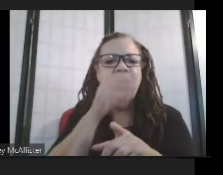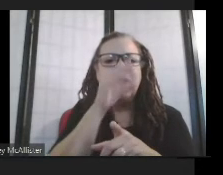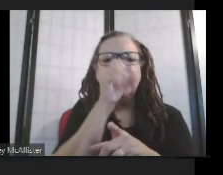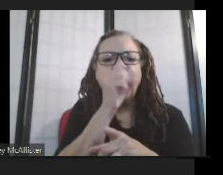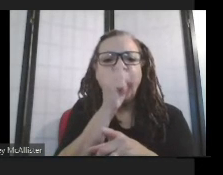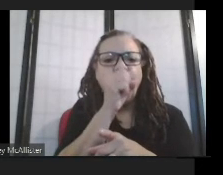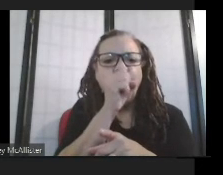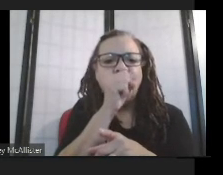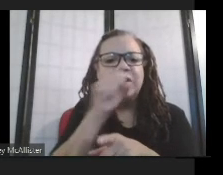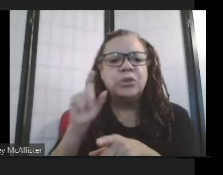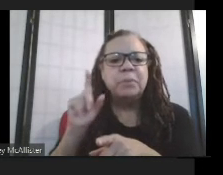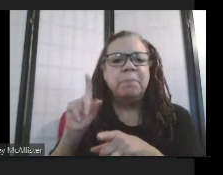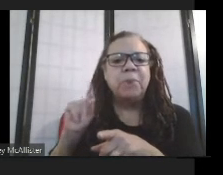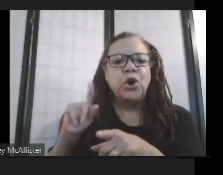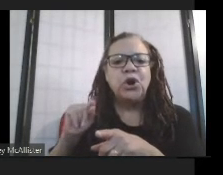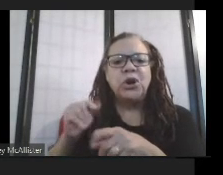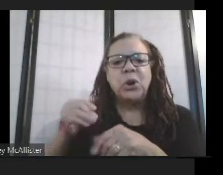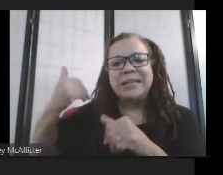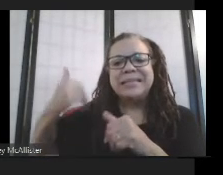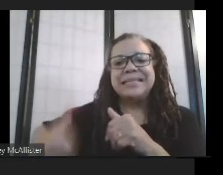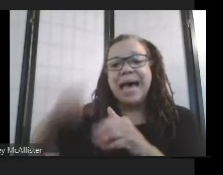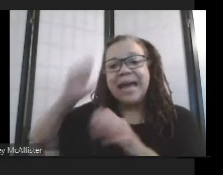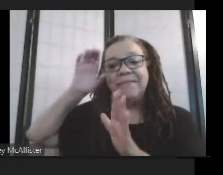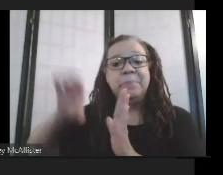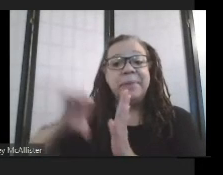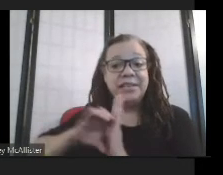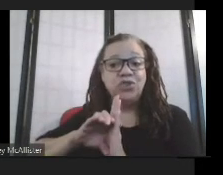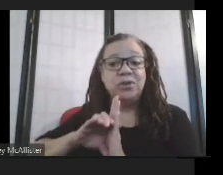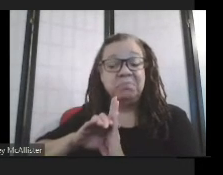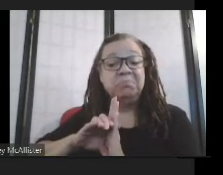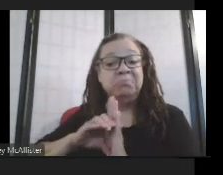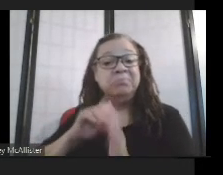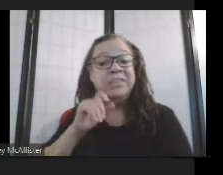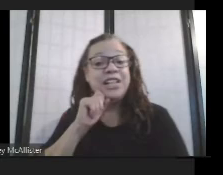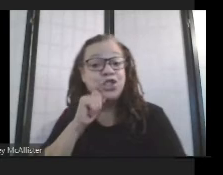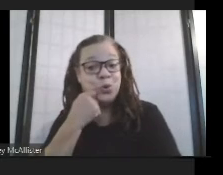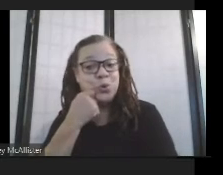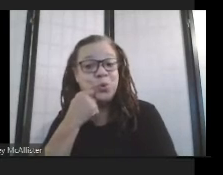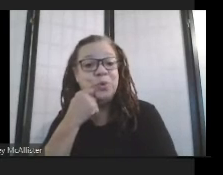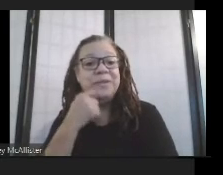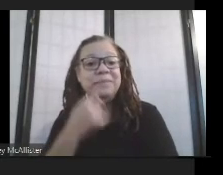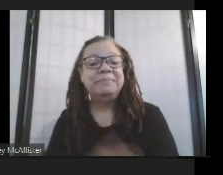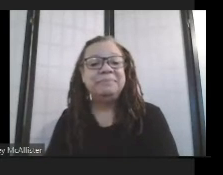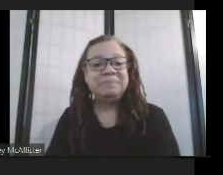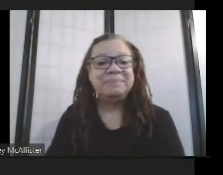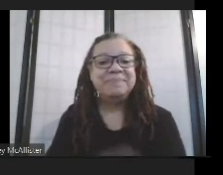this little orange bird on the side. Yes. Which is cool.